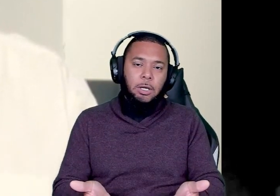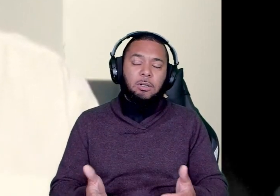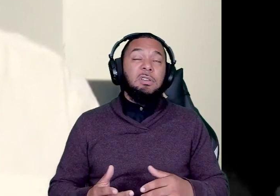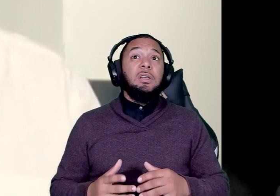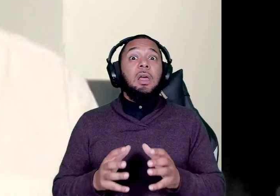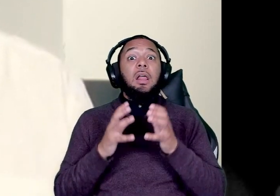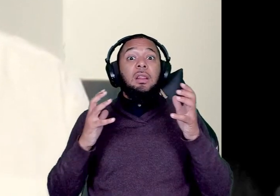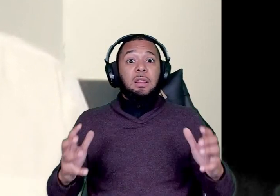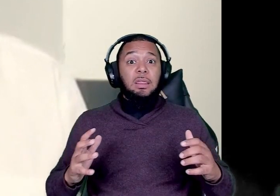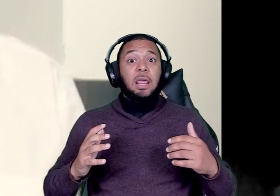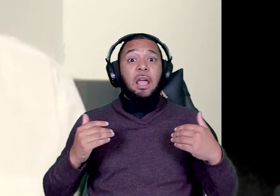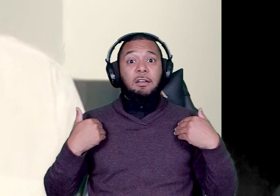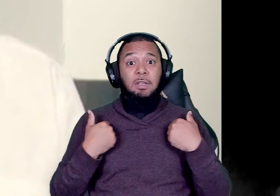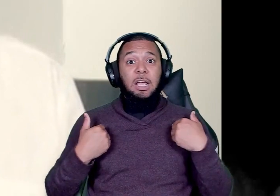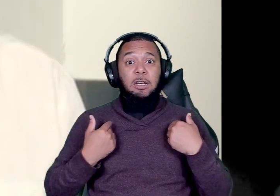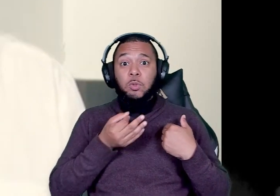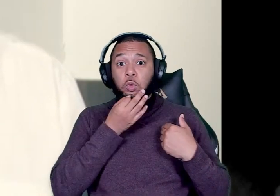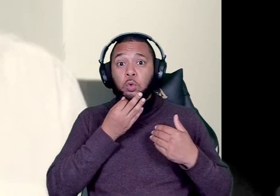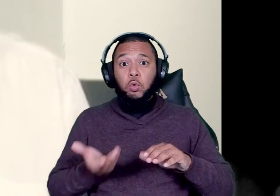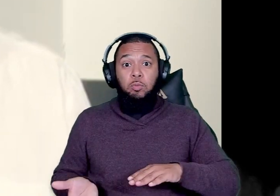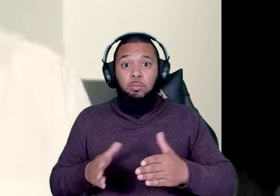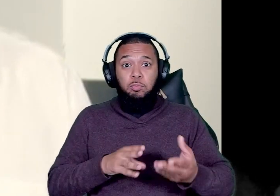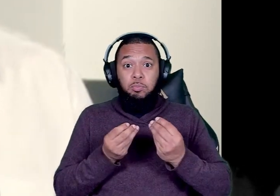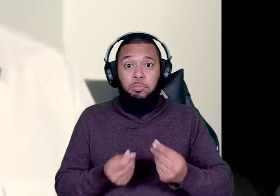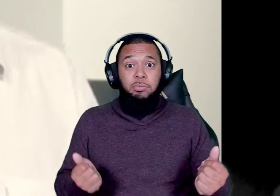species inhabit that particular biome.